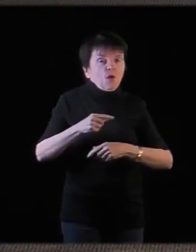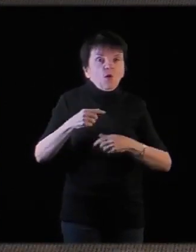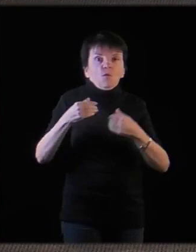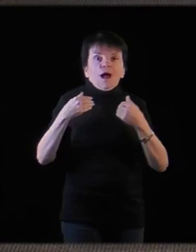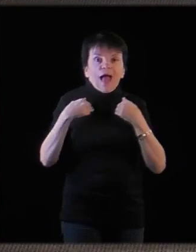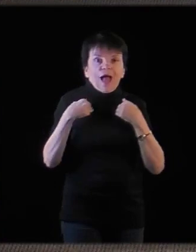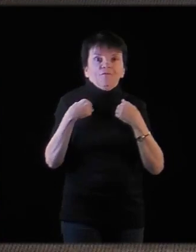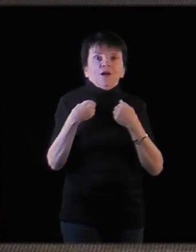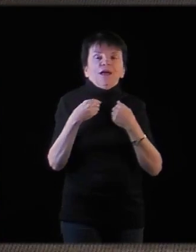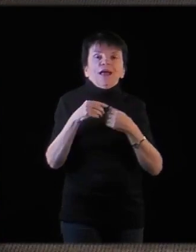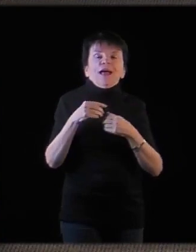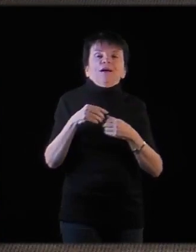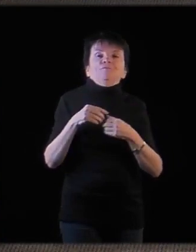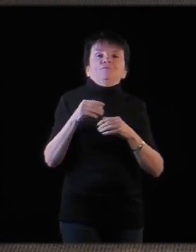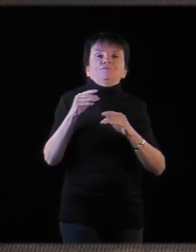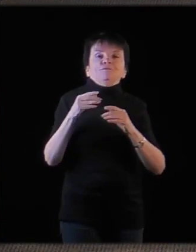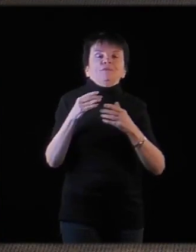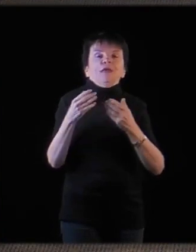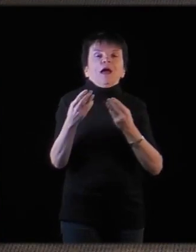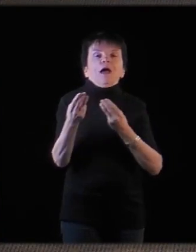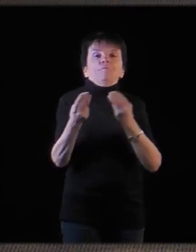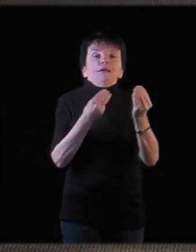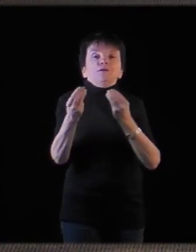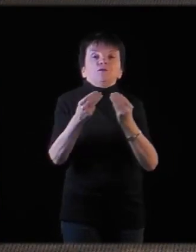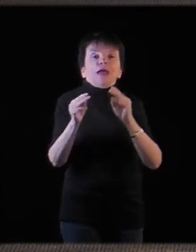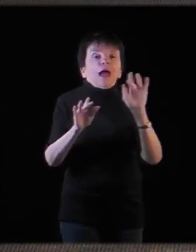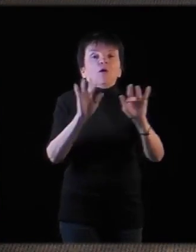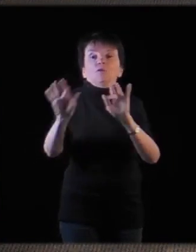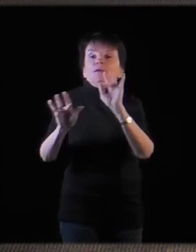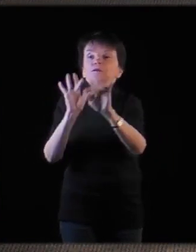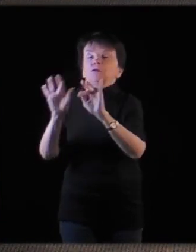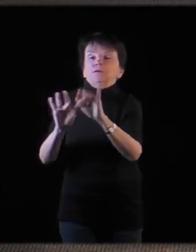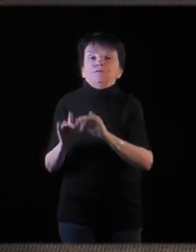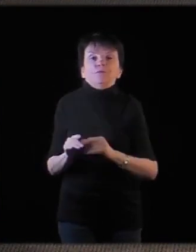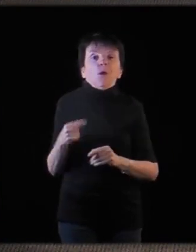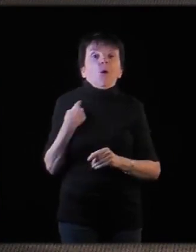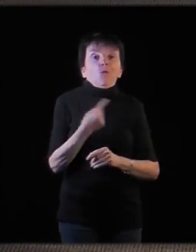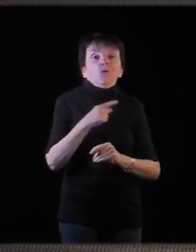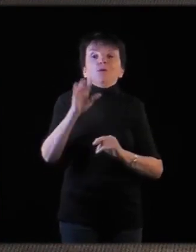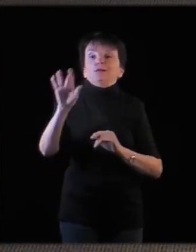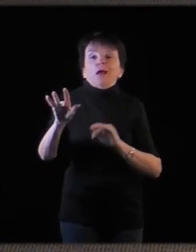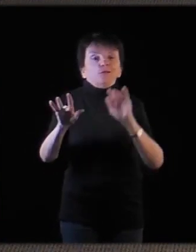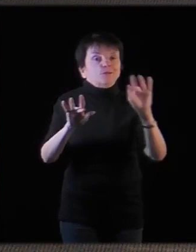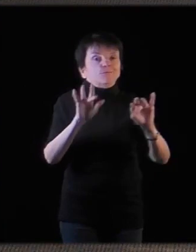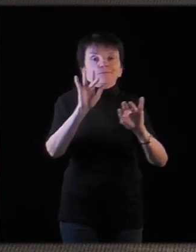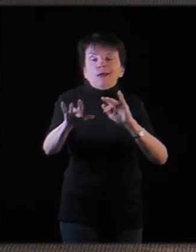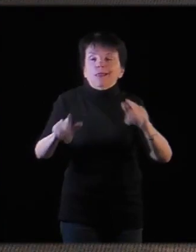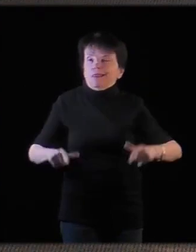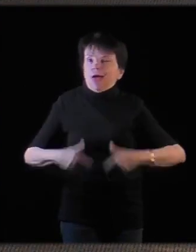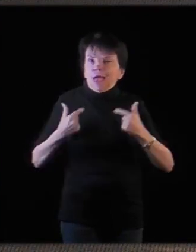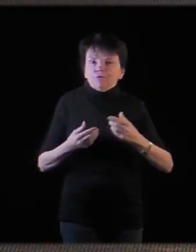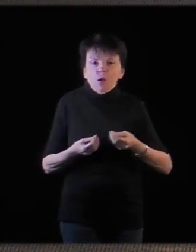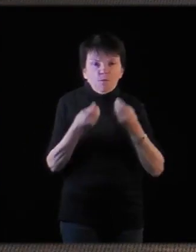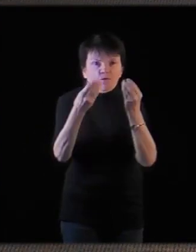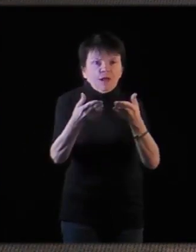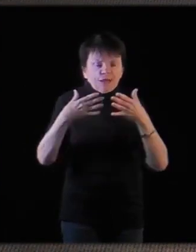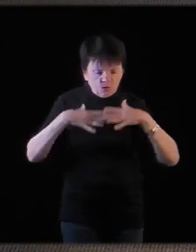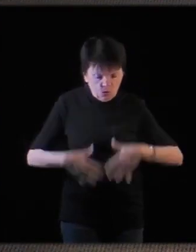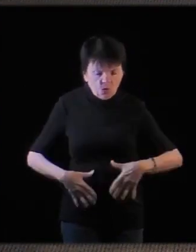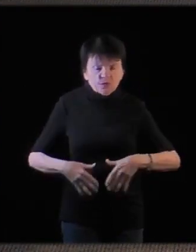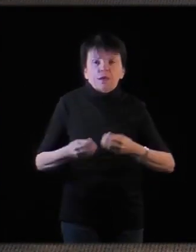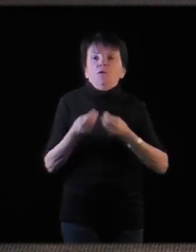lives outside in the parking lot, providing clothing, providing some